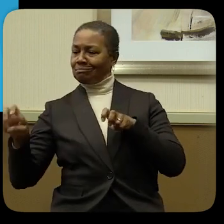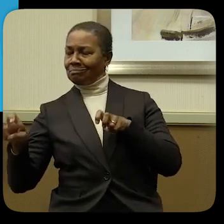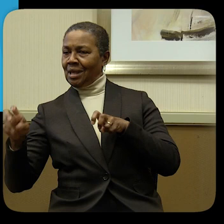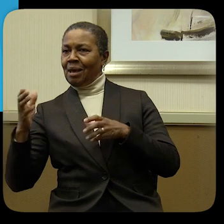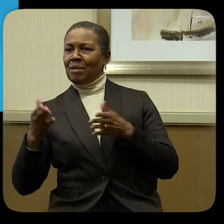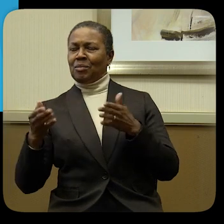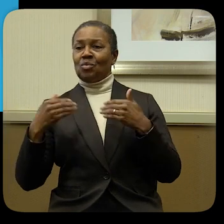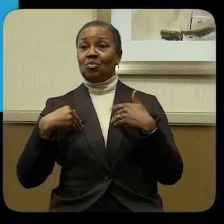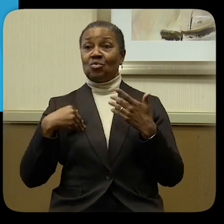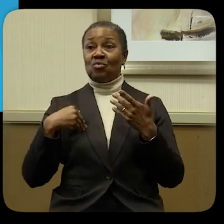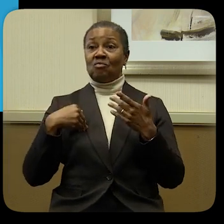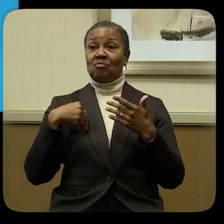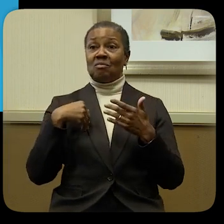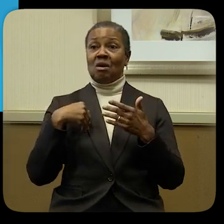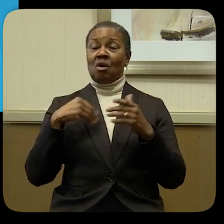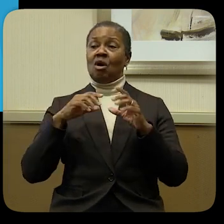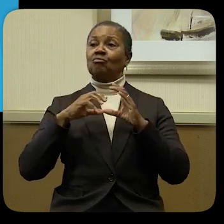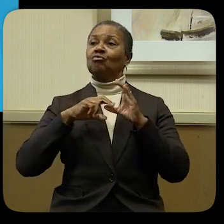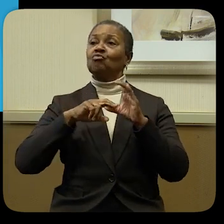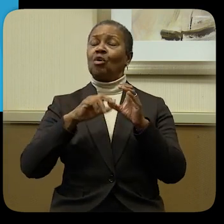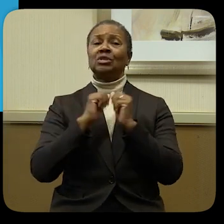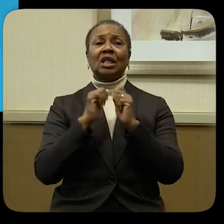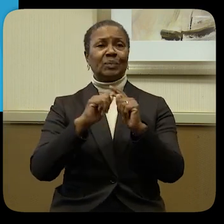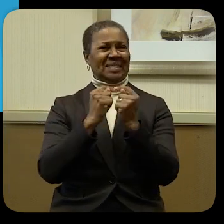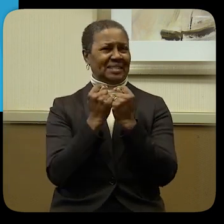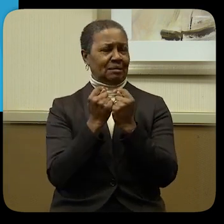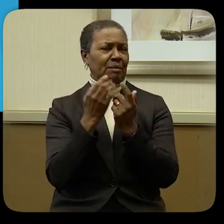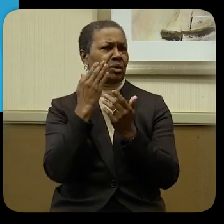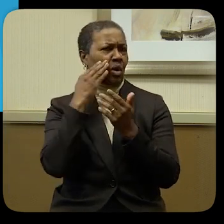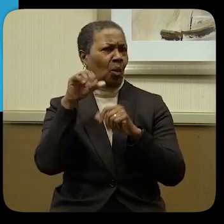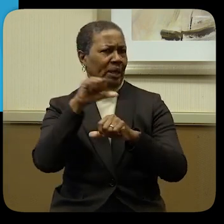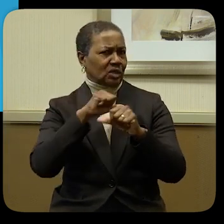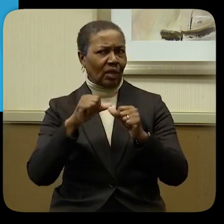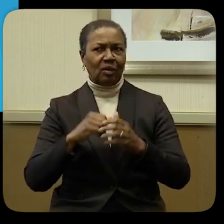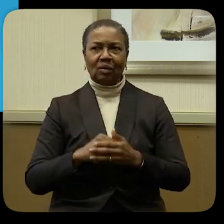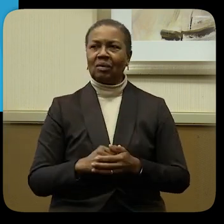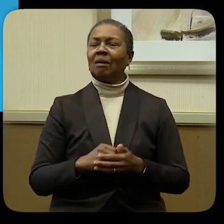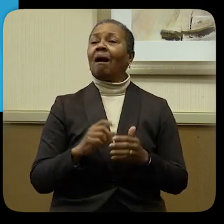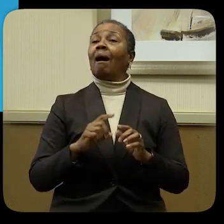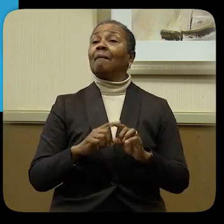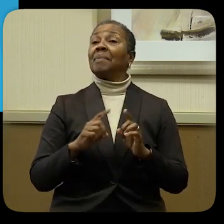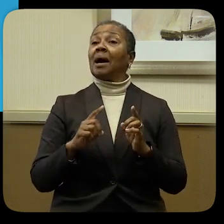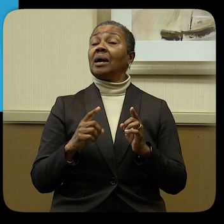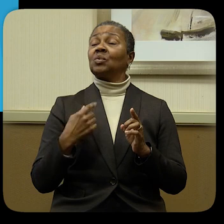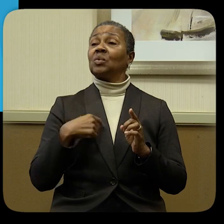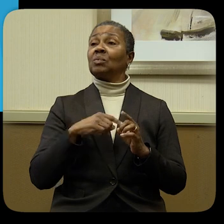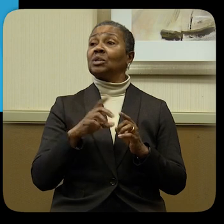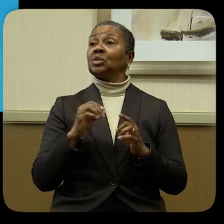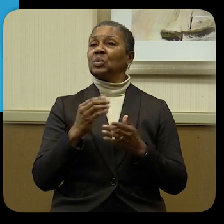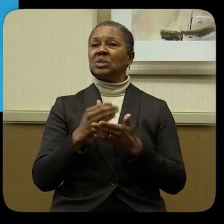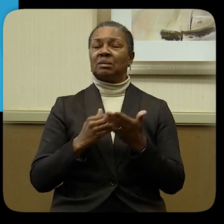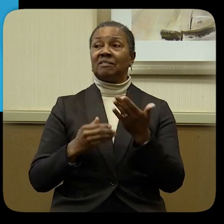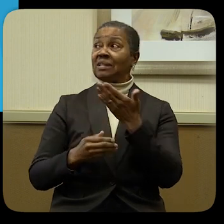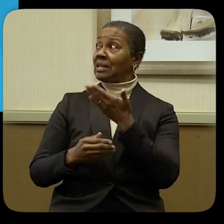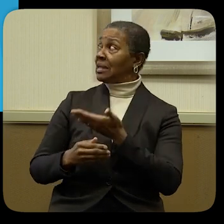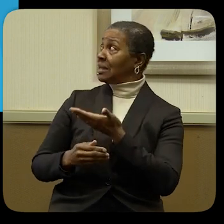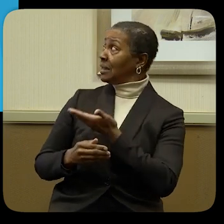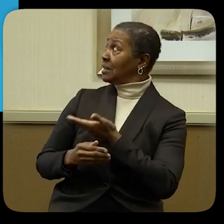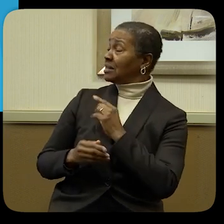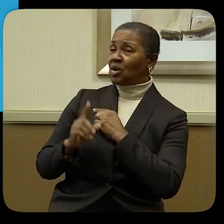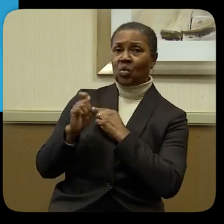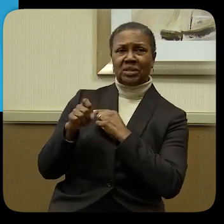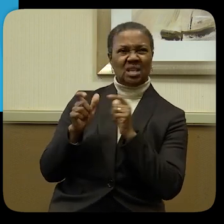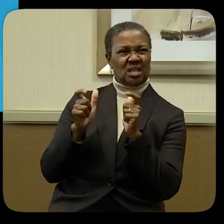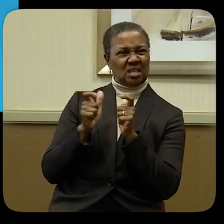You may have come with your team, so you may know each other pretty well, but we're gonna go through some of these questions as a